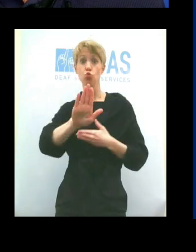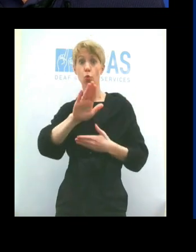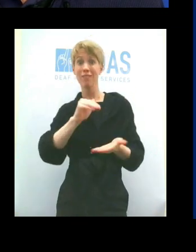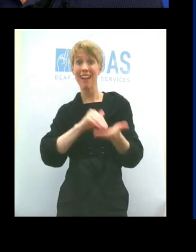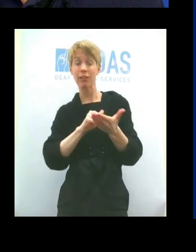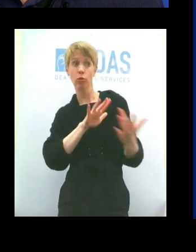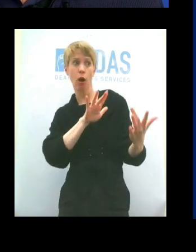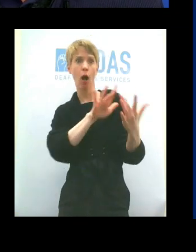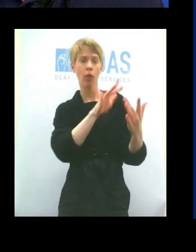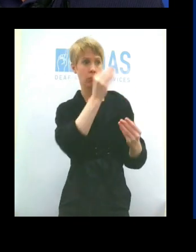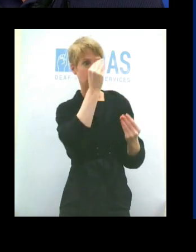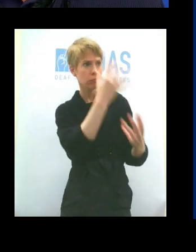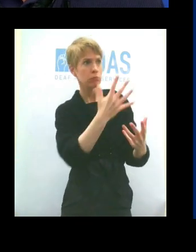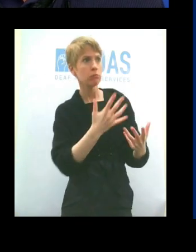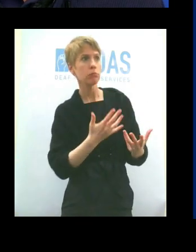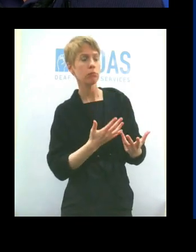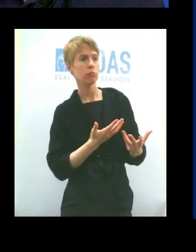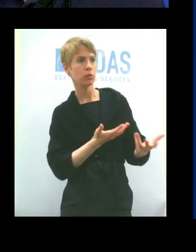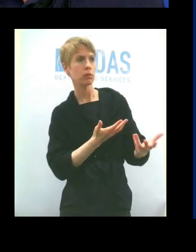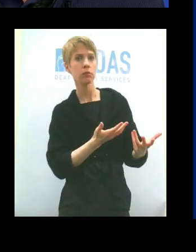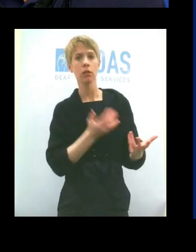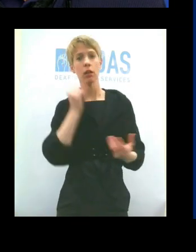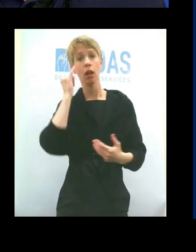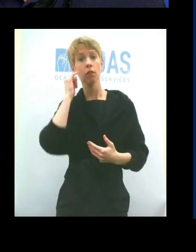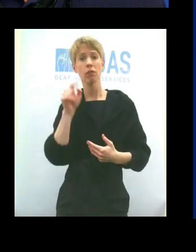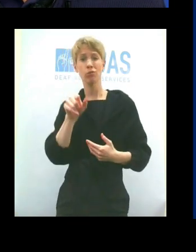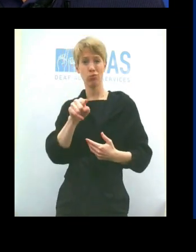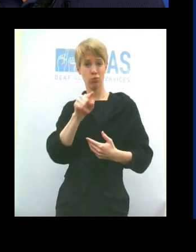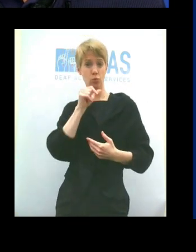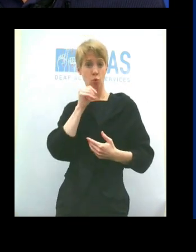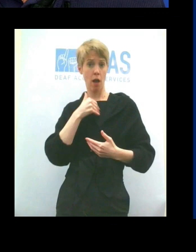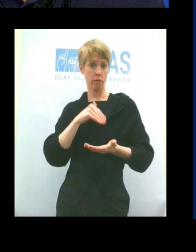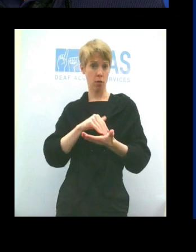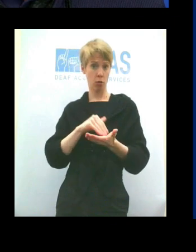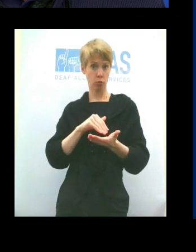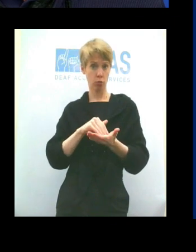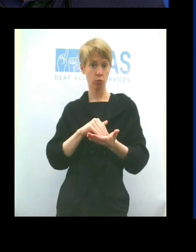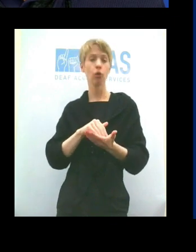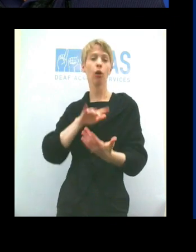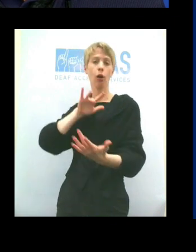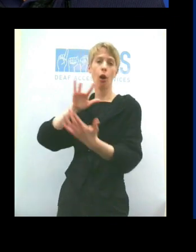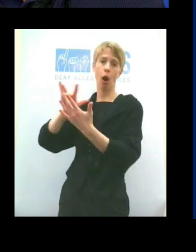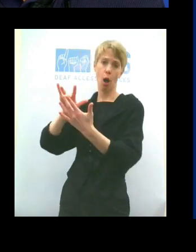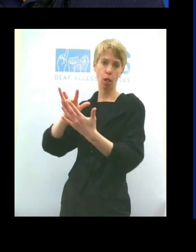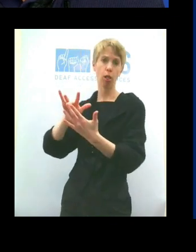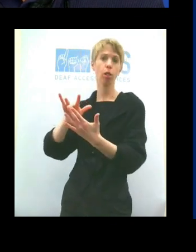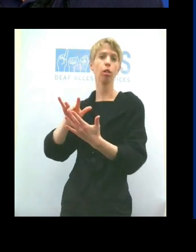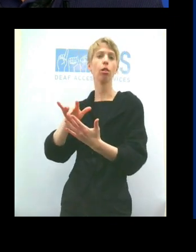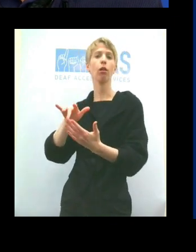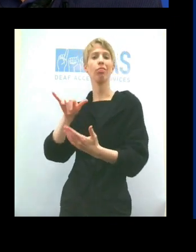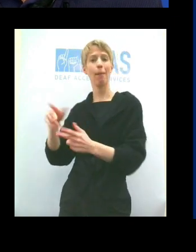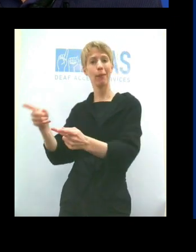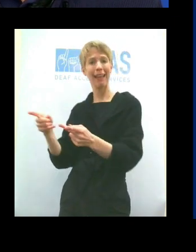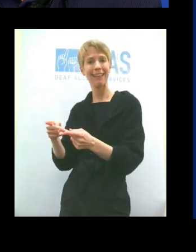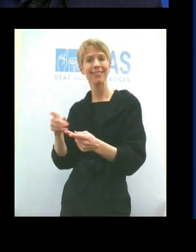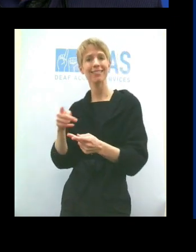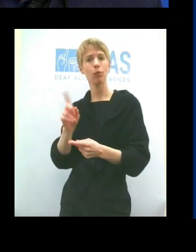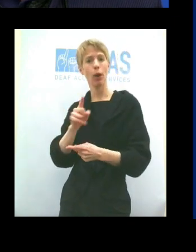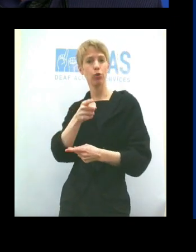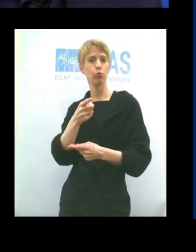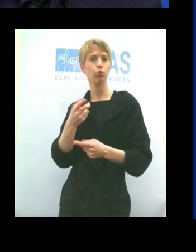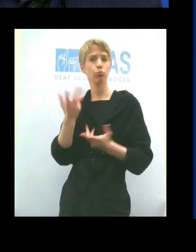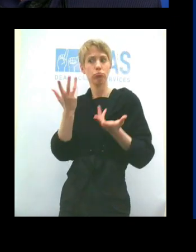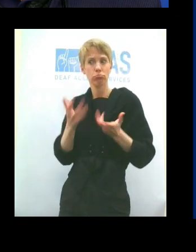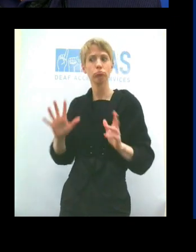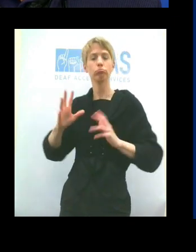tell your doctor about this. And if you don't have a doctor, you can call the location where you got tested to help assist you